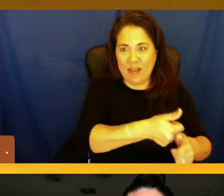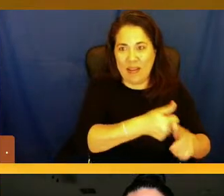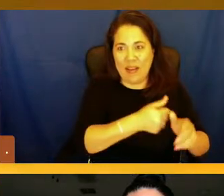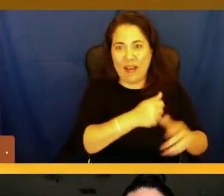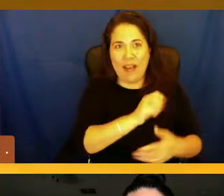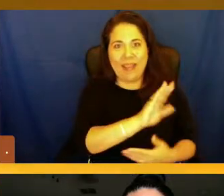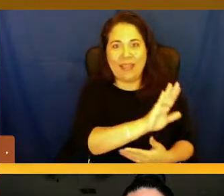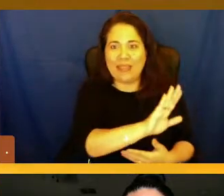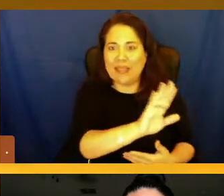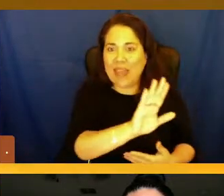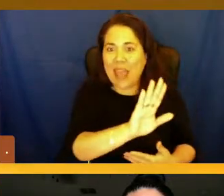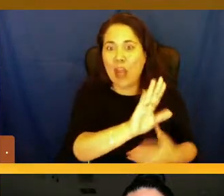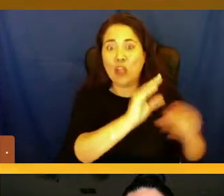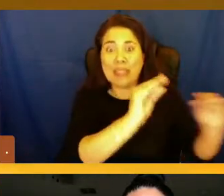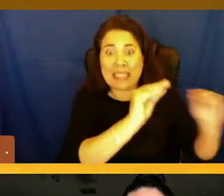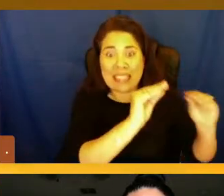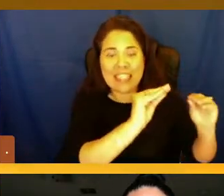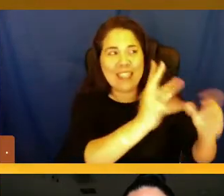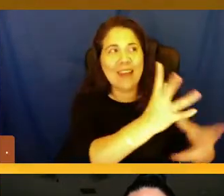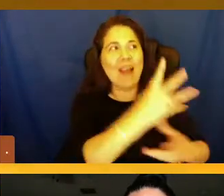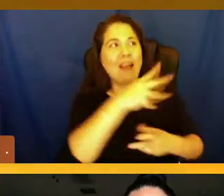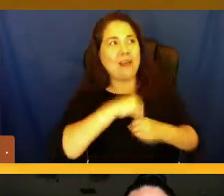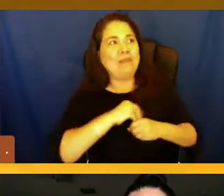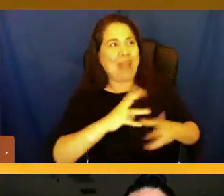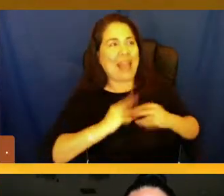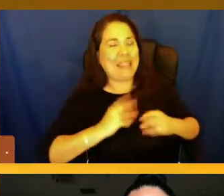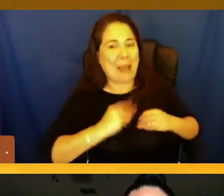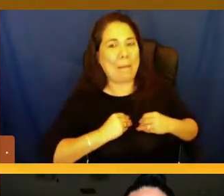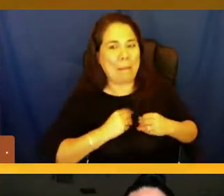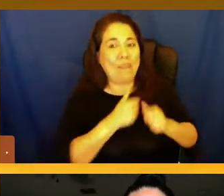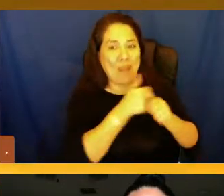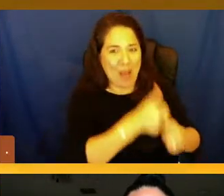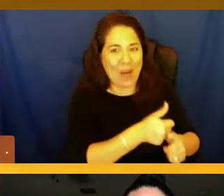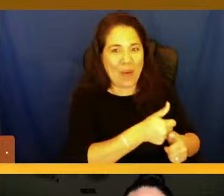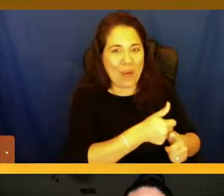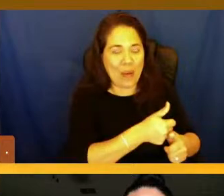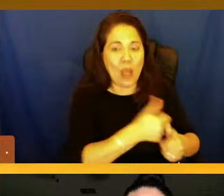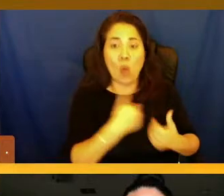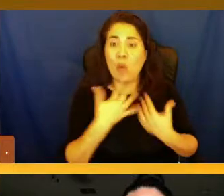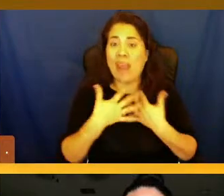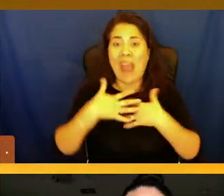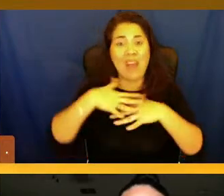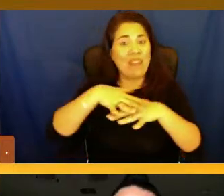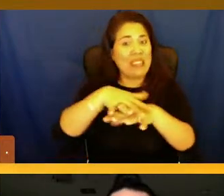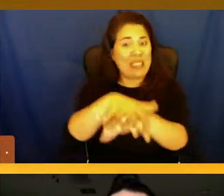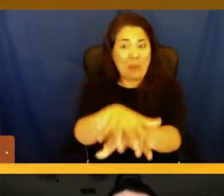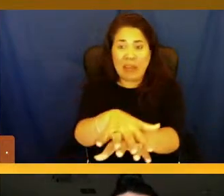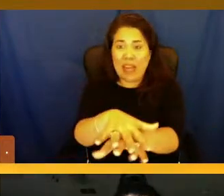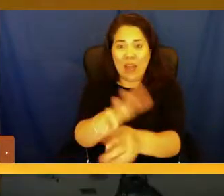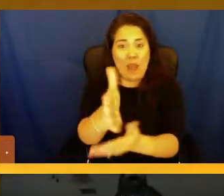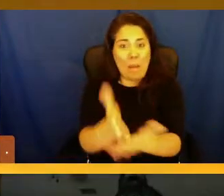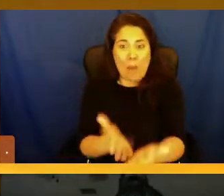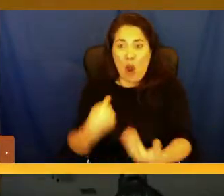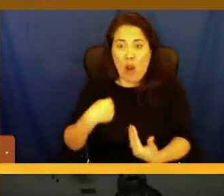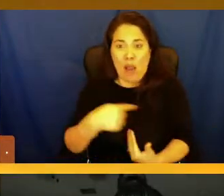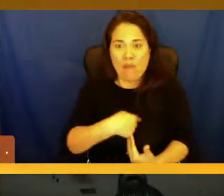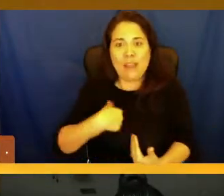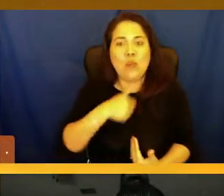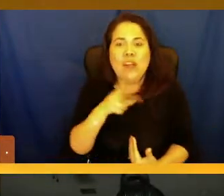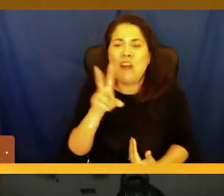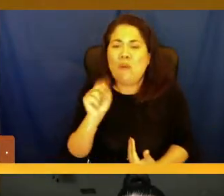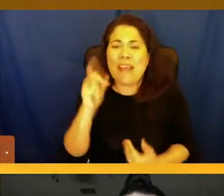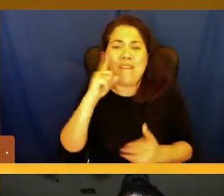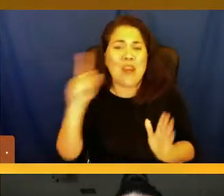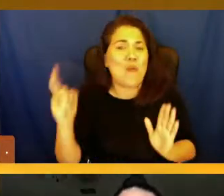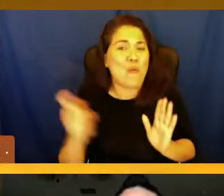those teachings that the colonists brought. We have assimilated those things, and so they're part of us, and we don't even recognize them